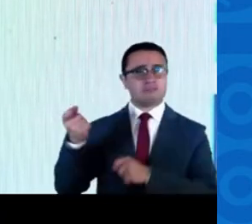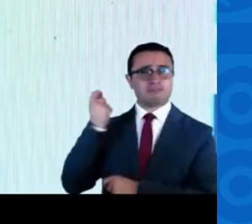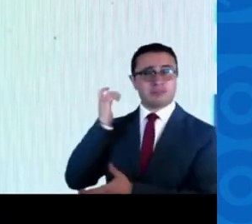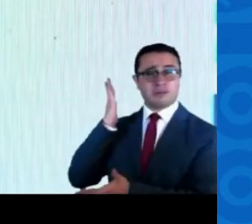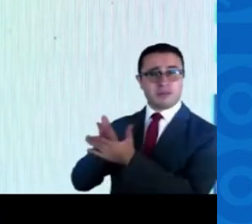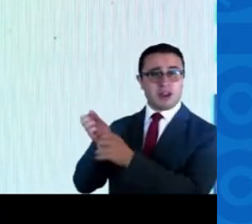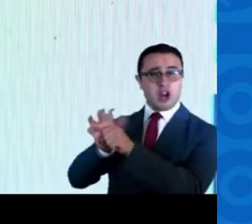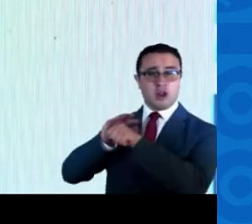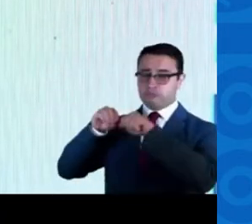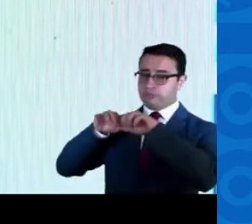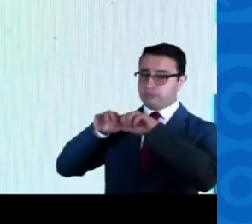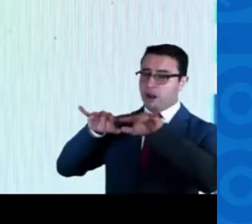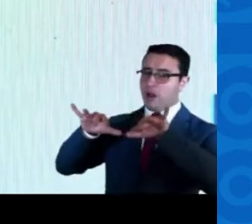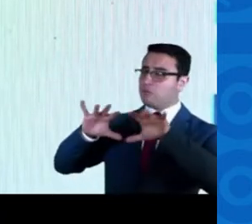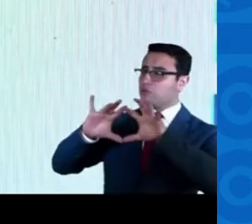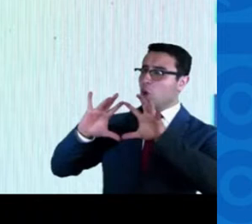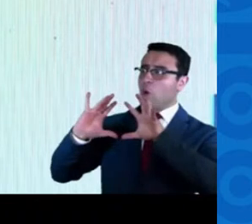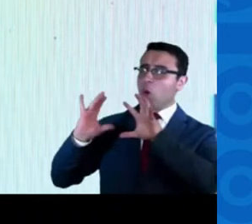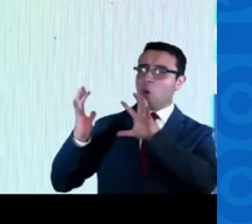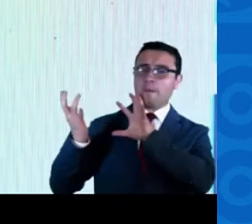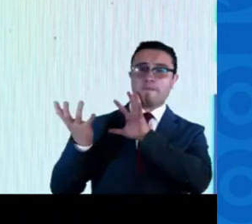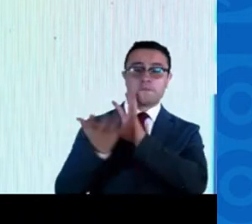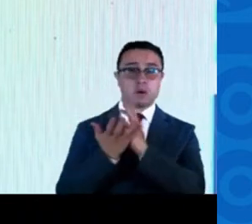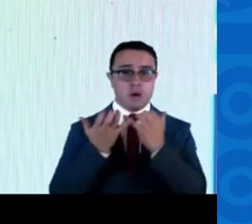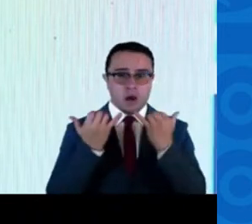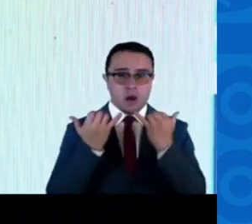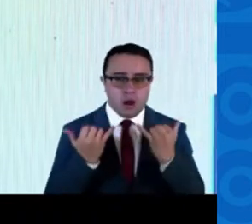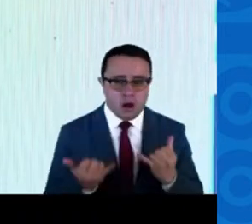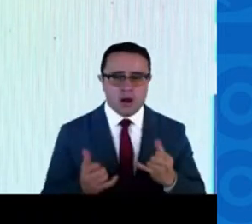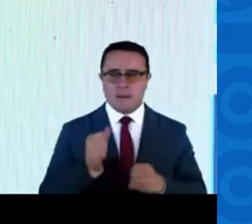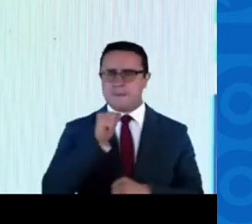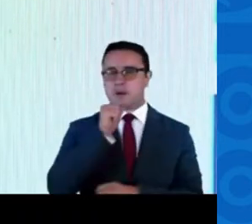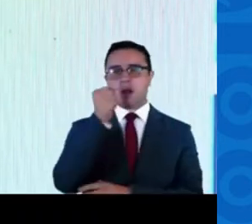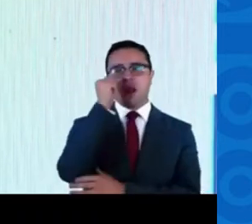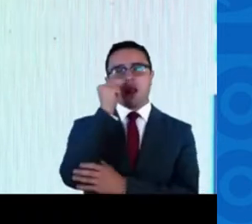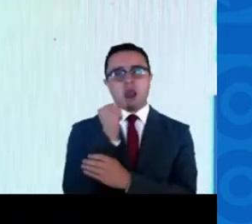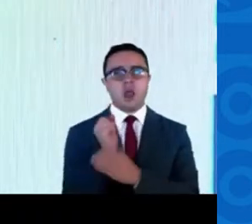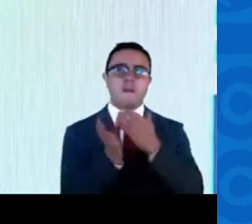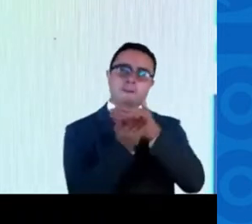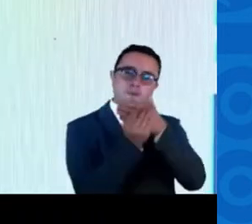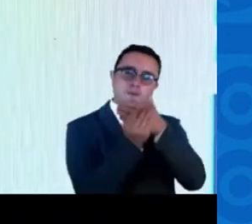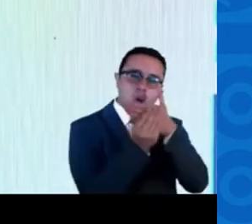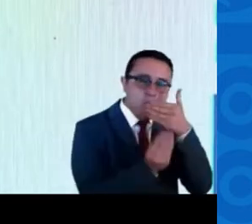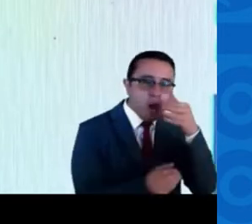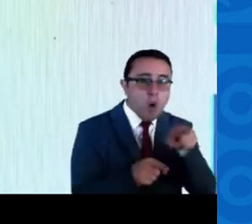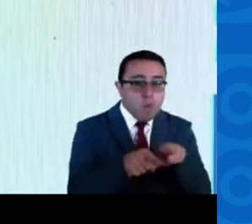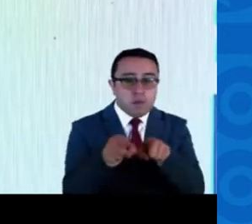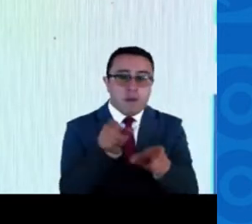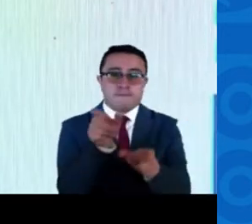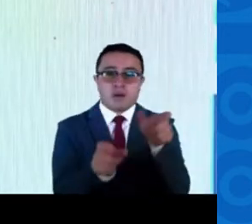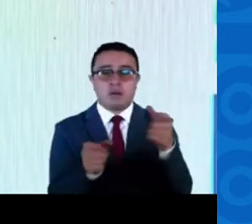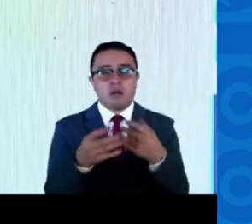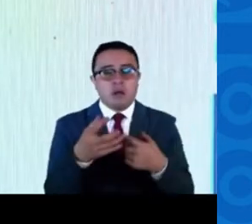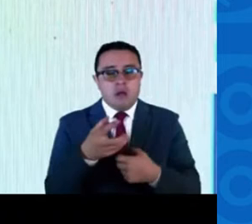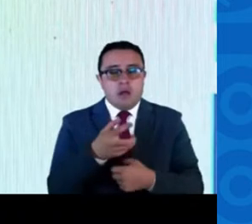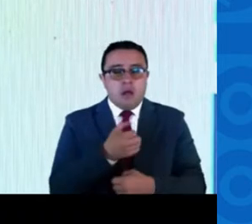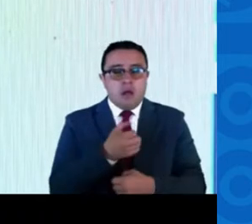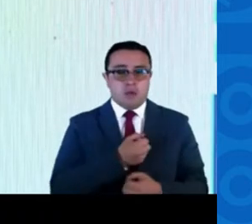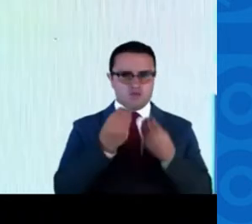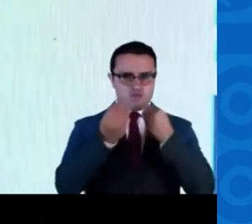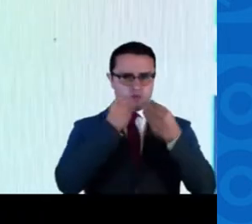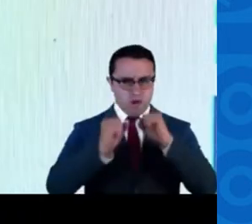the world pandemic generated by COVID-19 and worsened by the situation of poverty